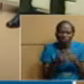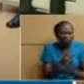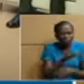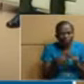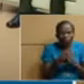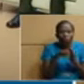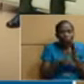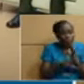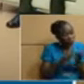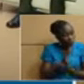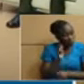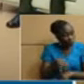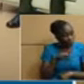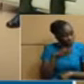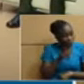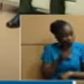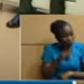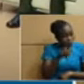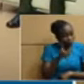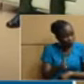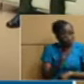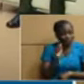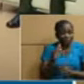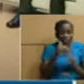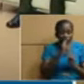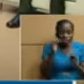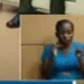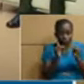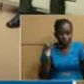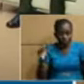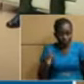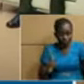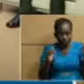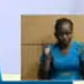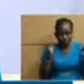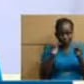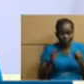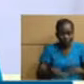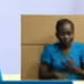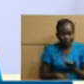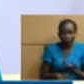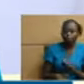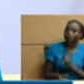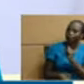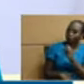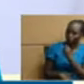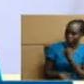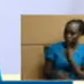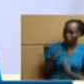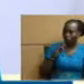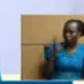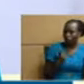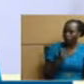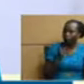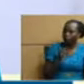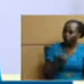sufficient, you think? At an equity level and at a vulnerability level? I'll start with the first one. We are there